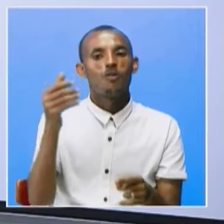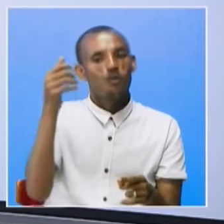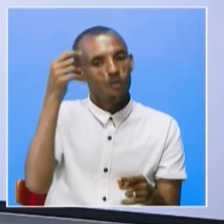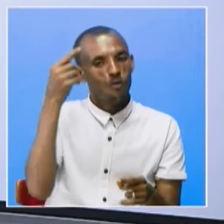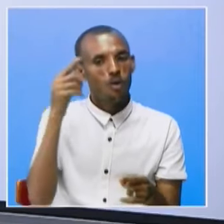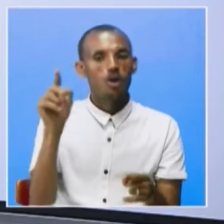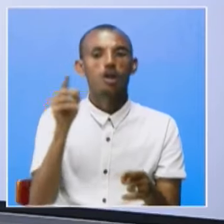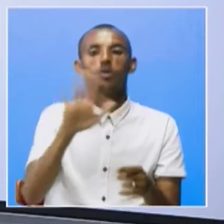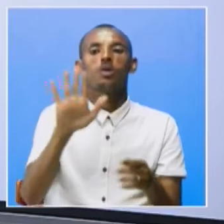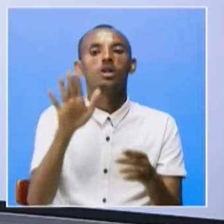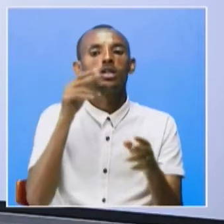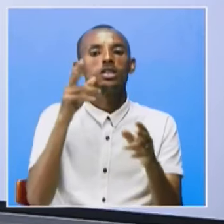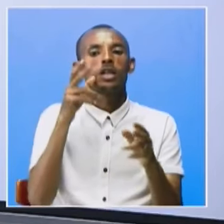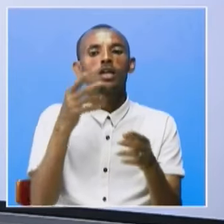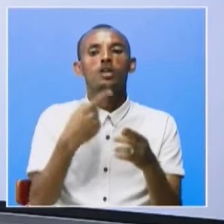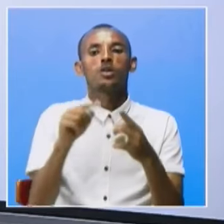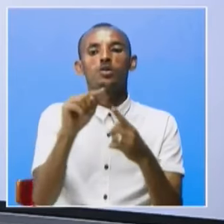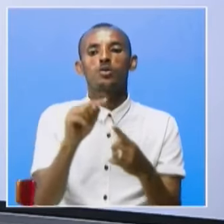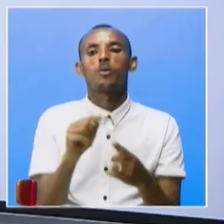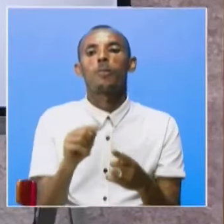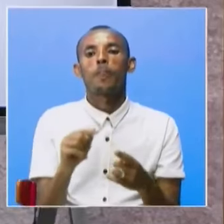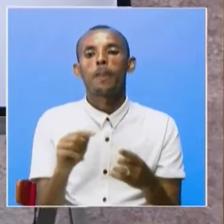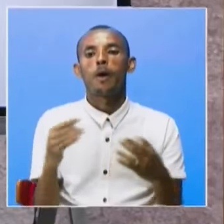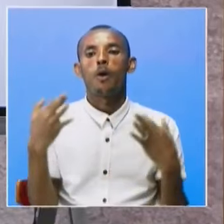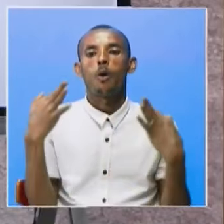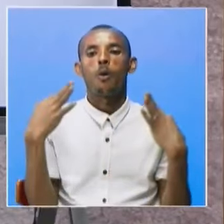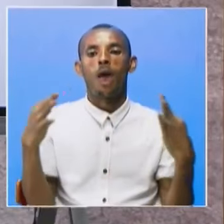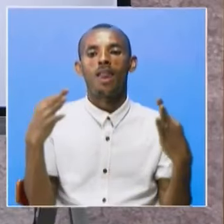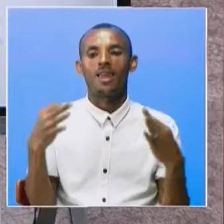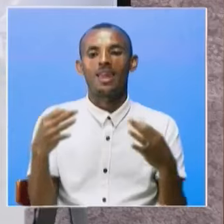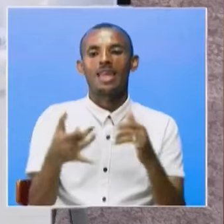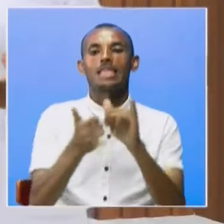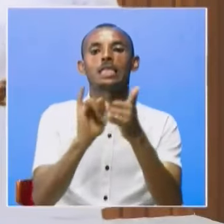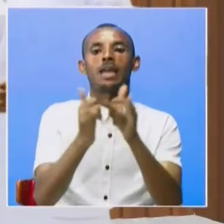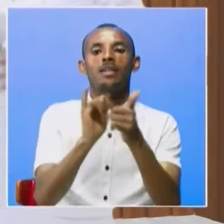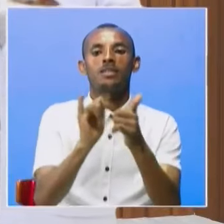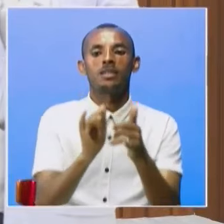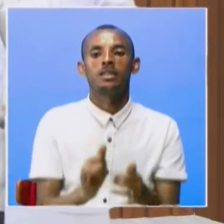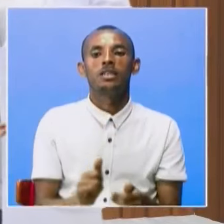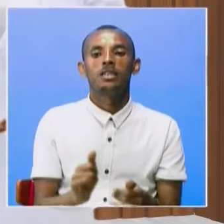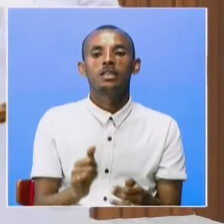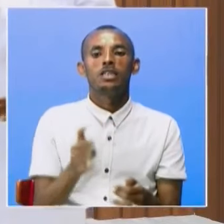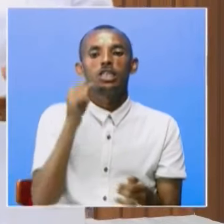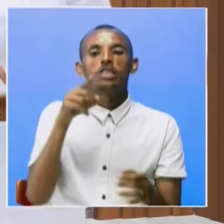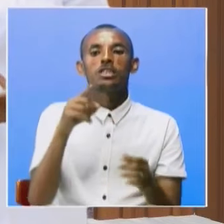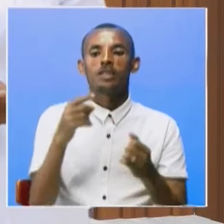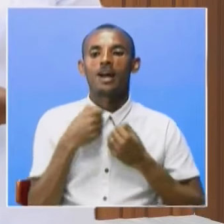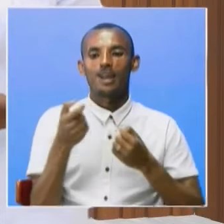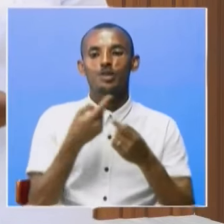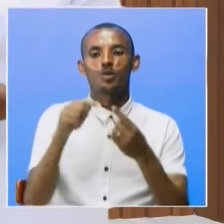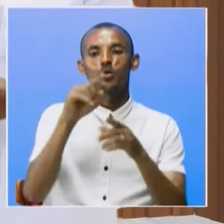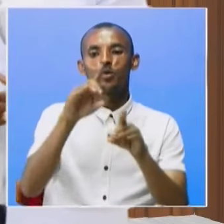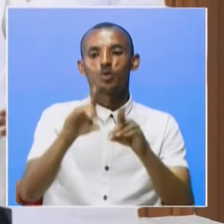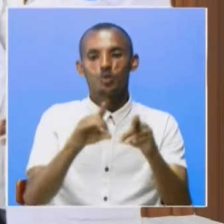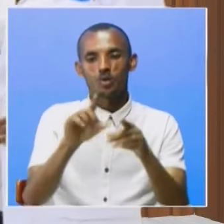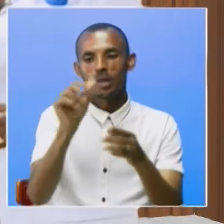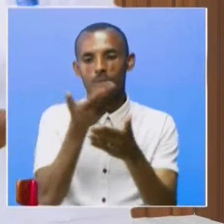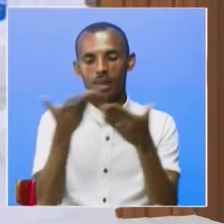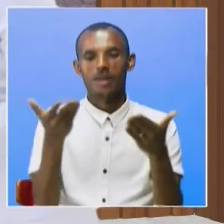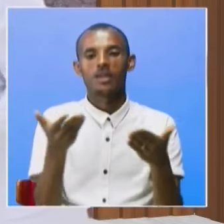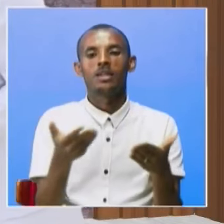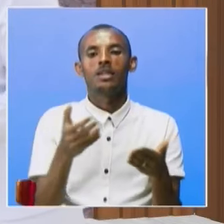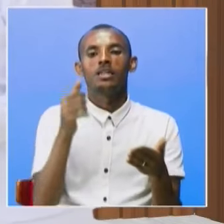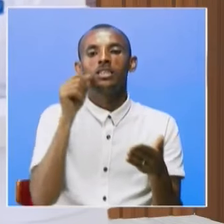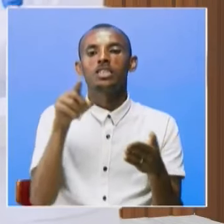in order to perform well in her exercise, yes, she has to do something. And what is that?